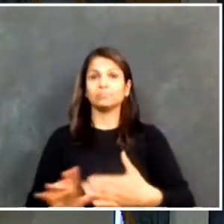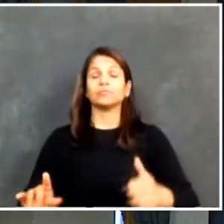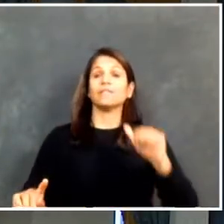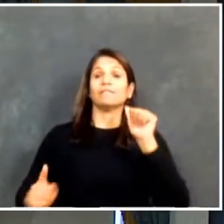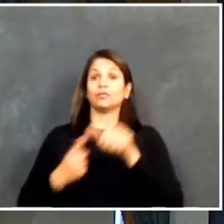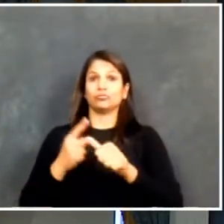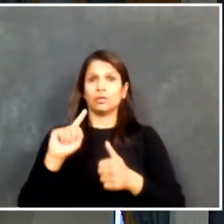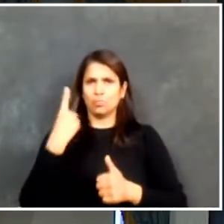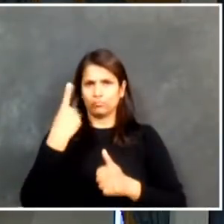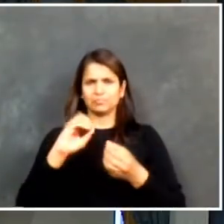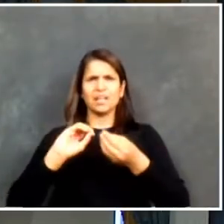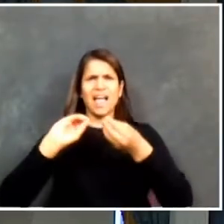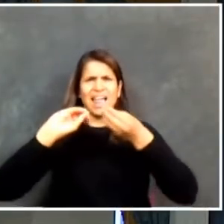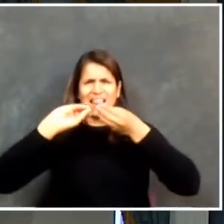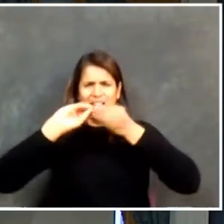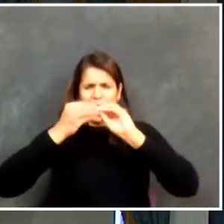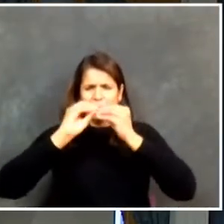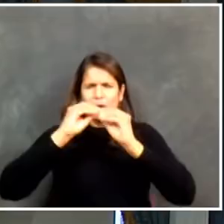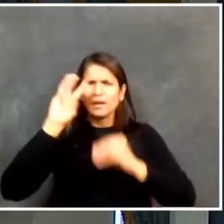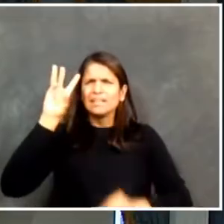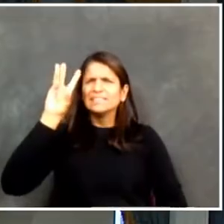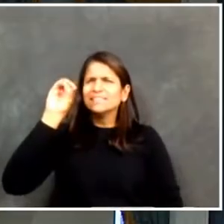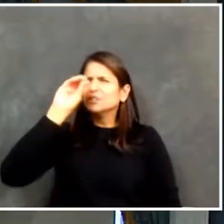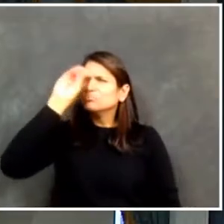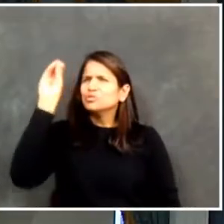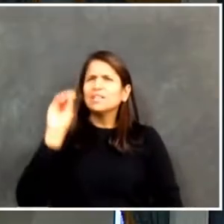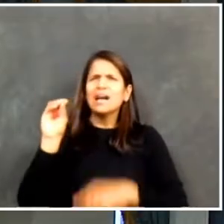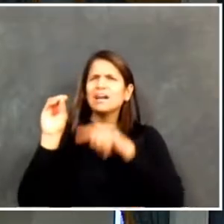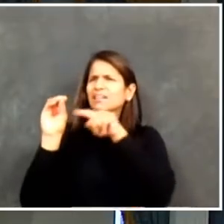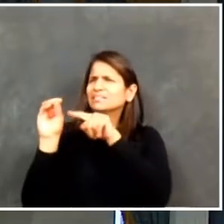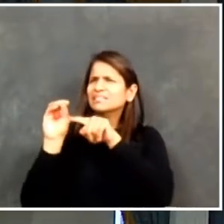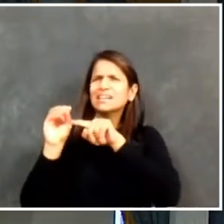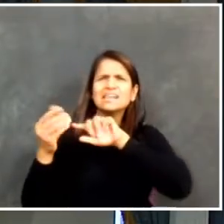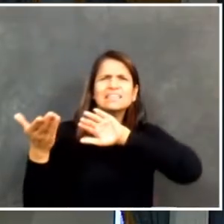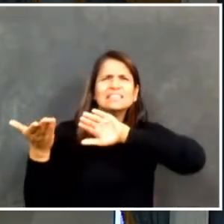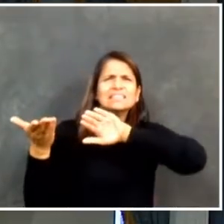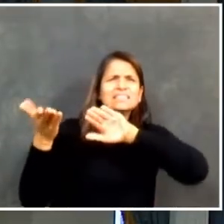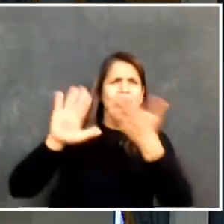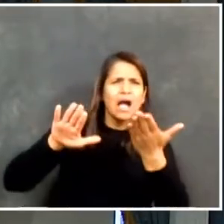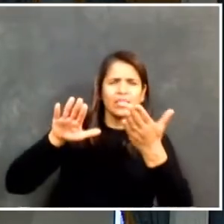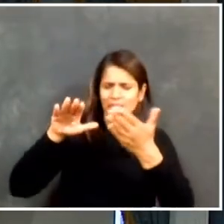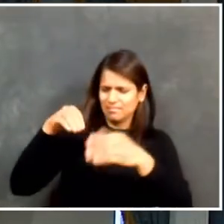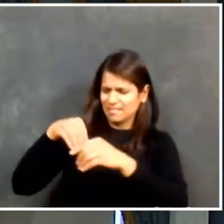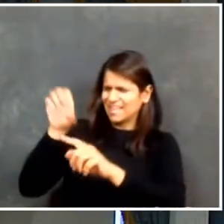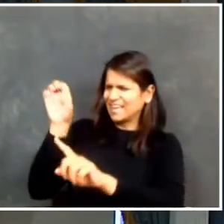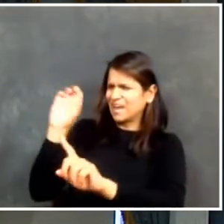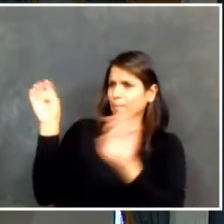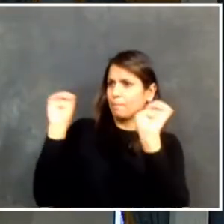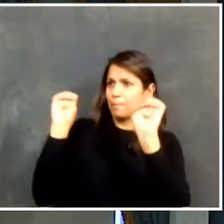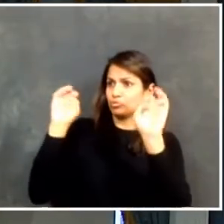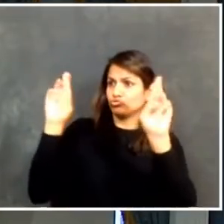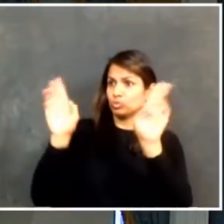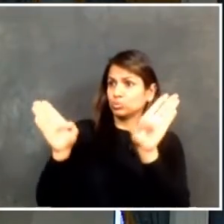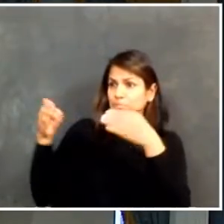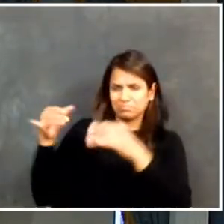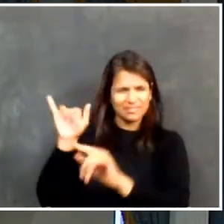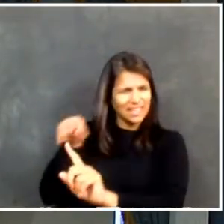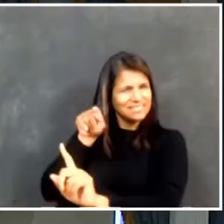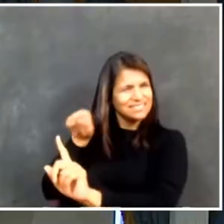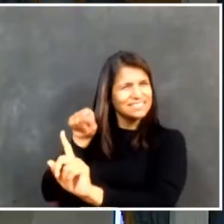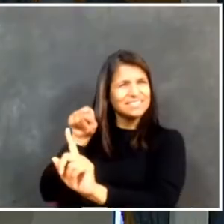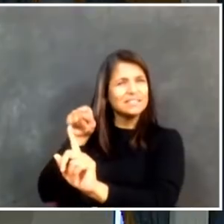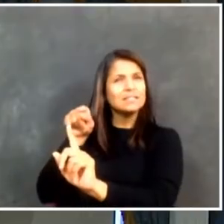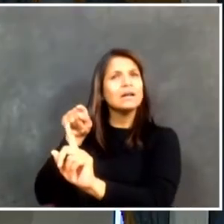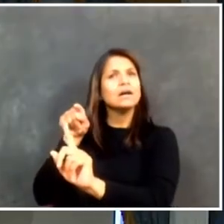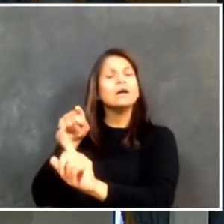ER, and the other one was any type of the distinction between the home fatalities and the ones